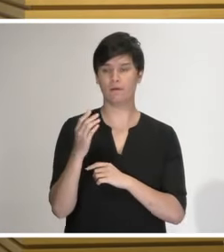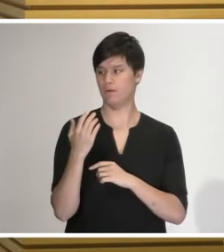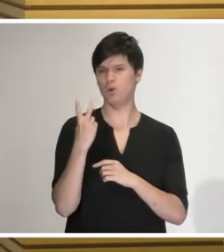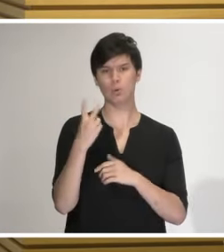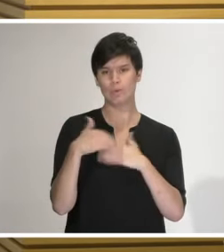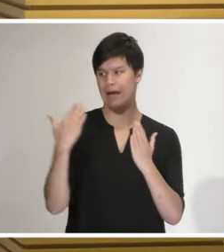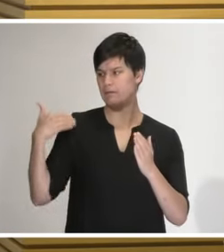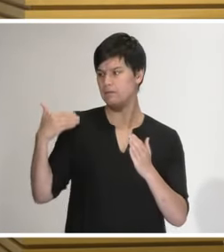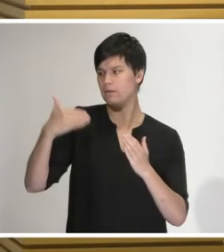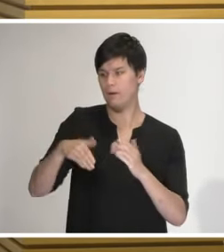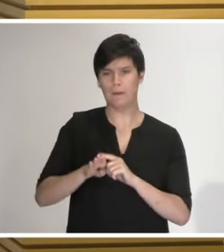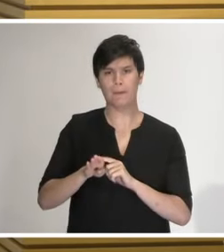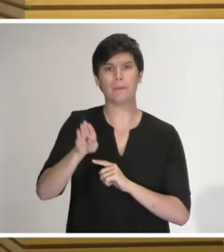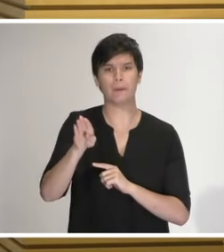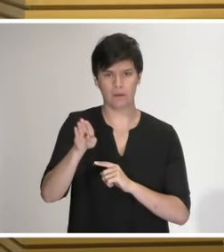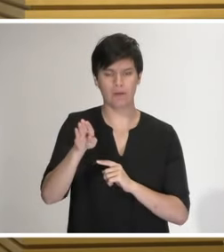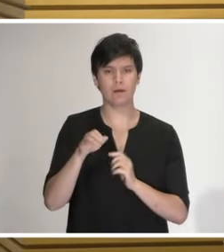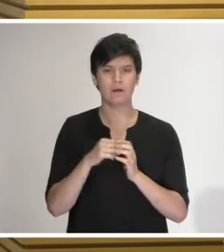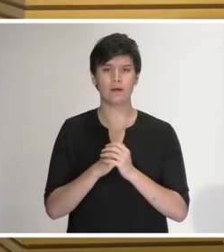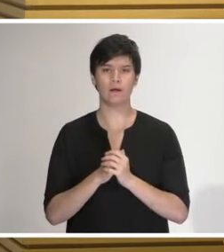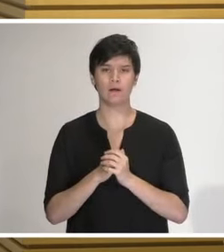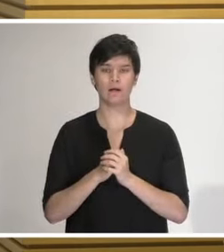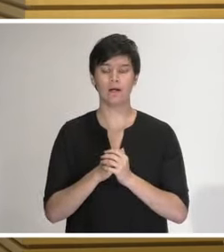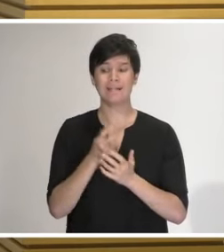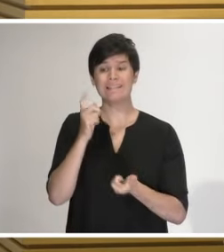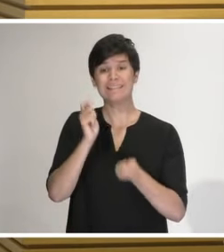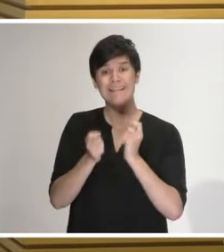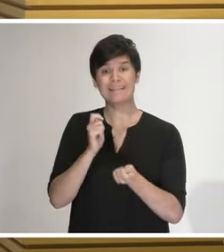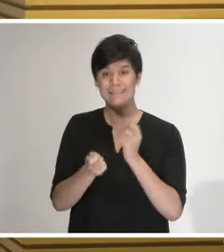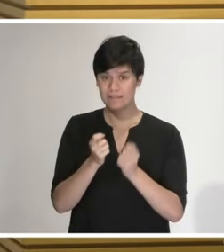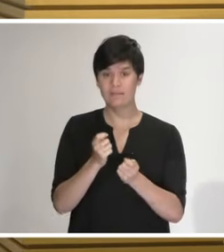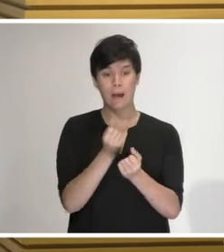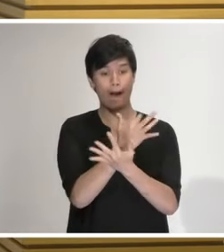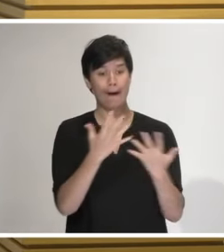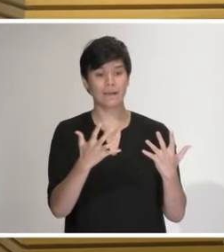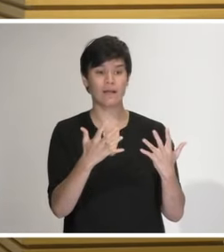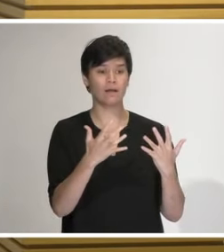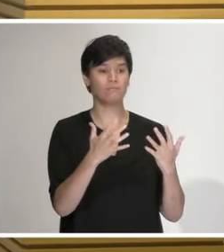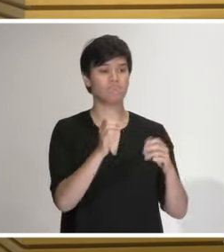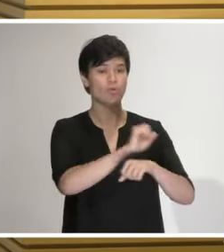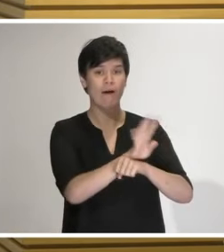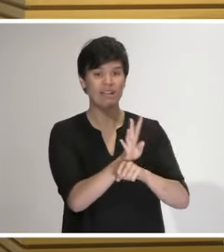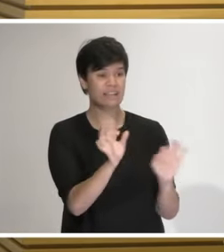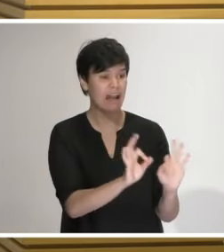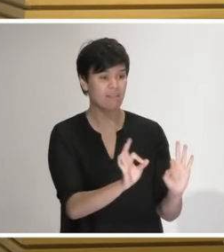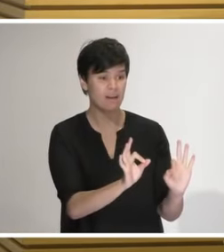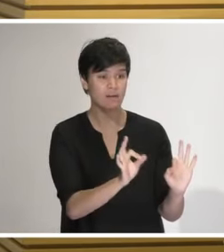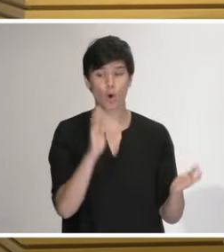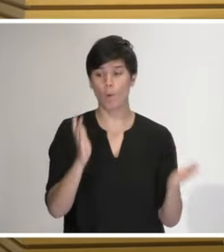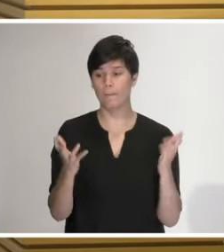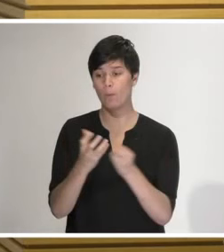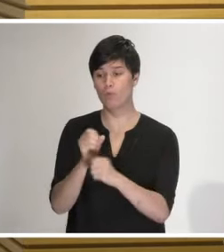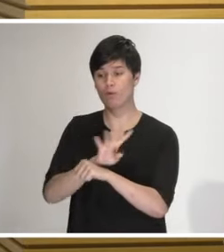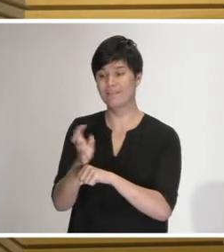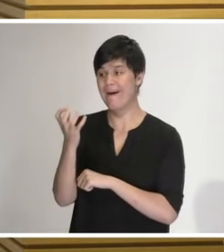fact, the test positivity rate has dropped, and that's good. It's encouraging, but I would want to see probably another 2 or 3 days before we would start to